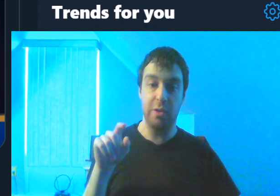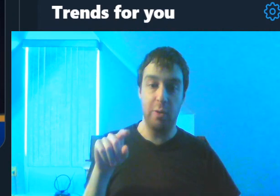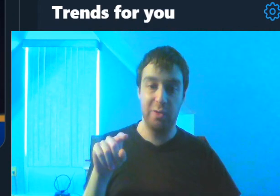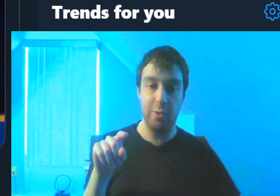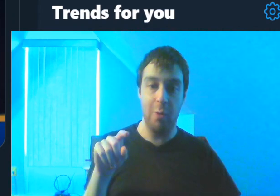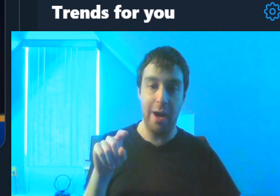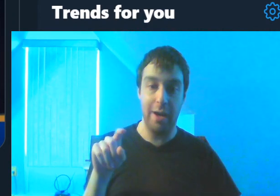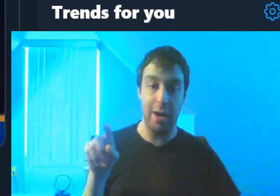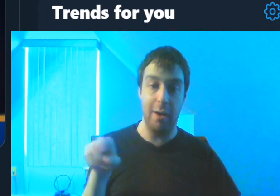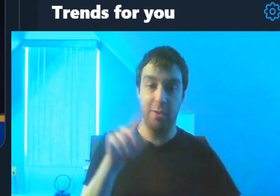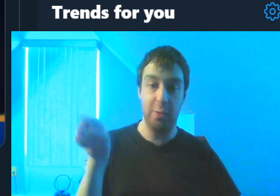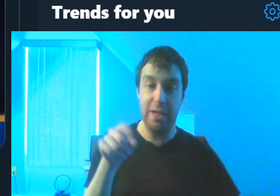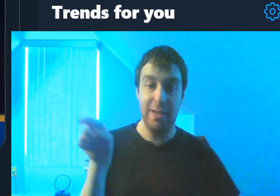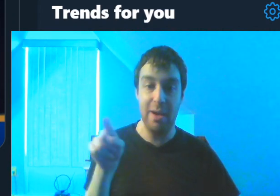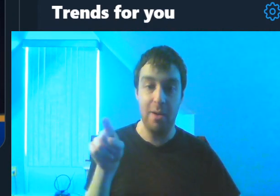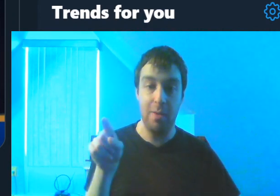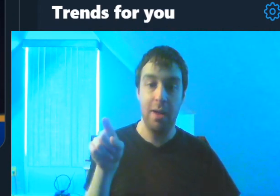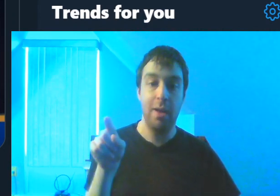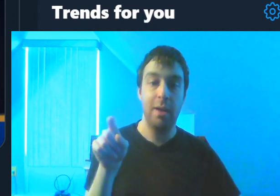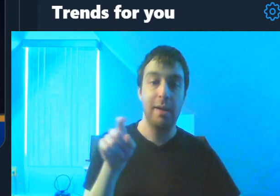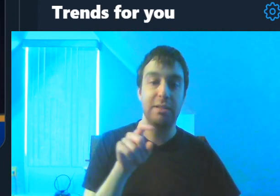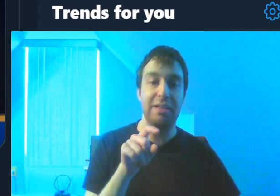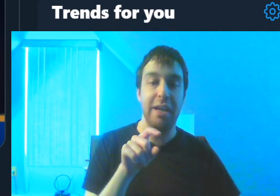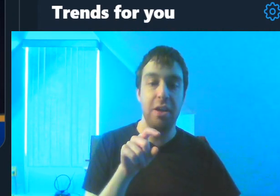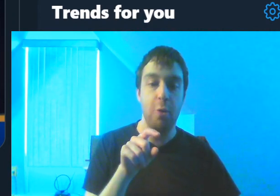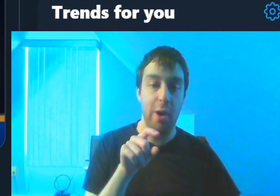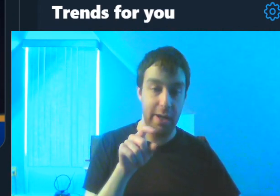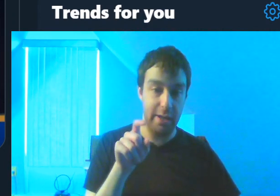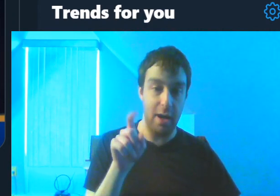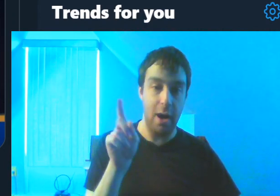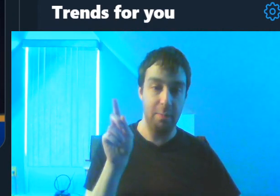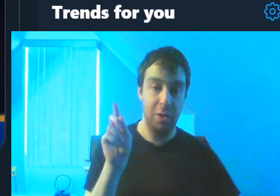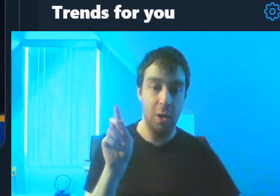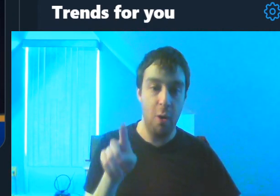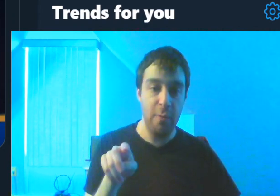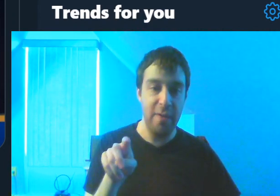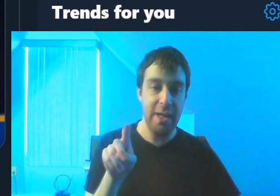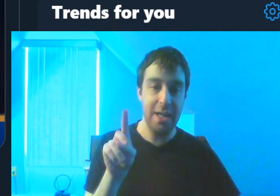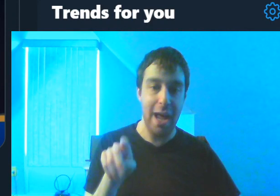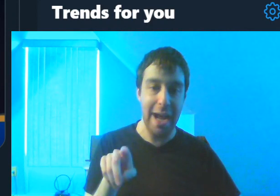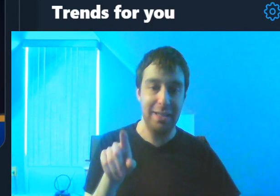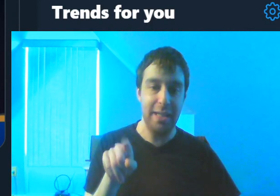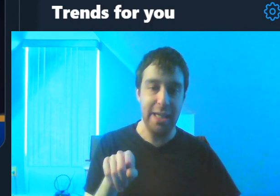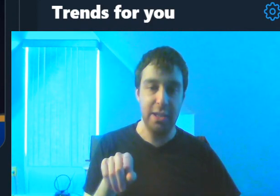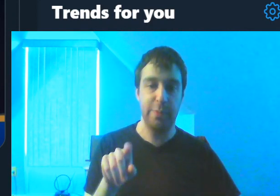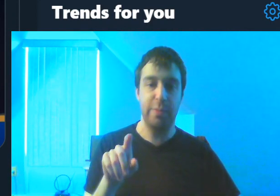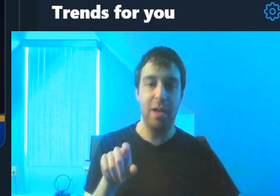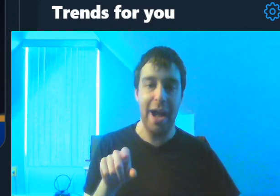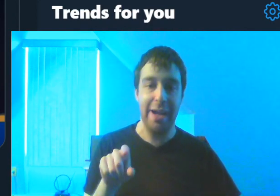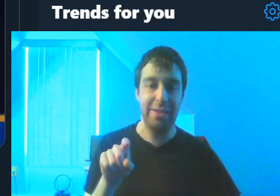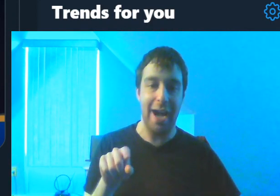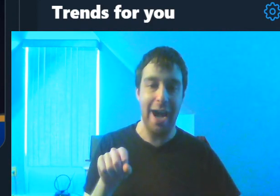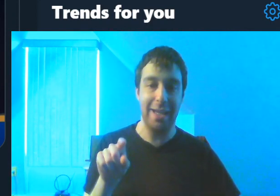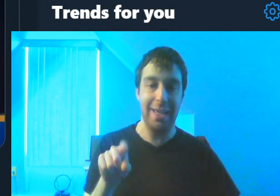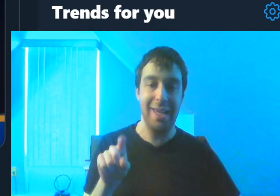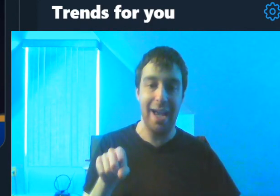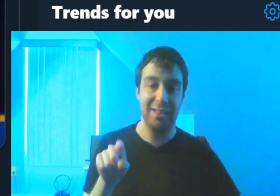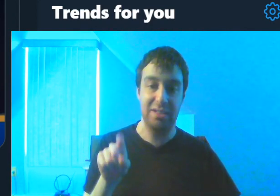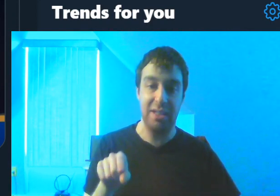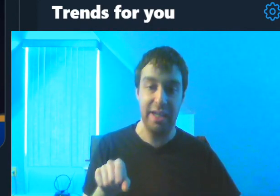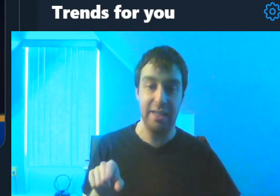212-803-3100. You can also go on, also email State of New York, COVID-19 supplies